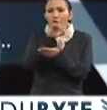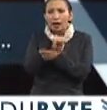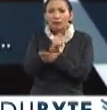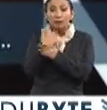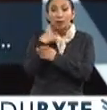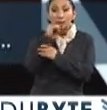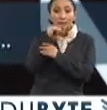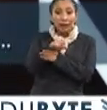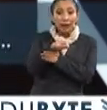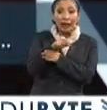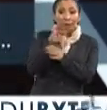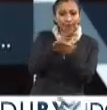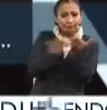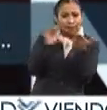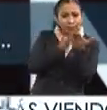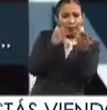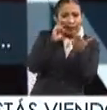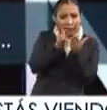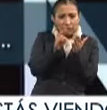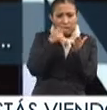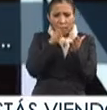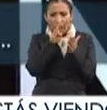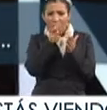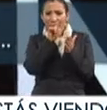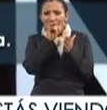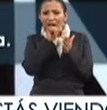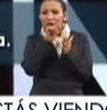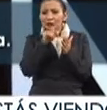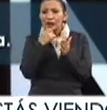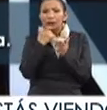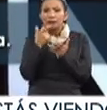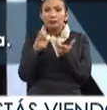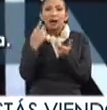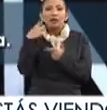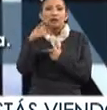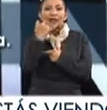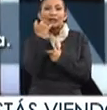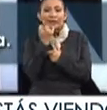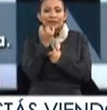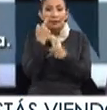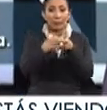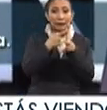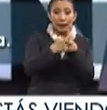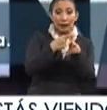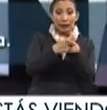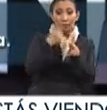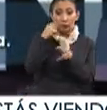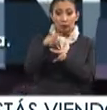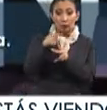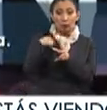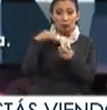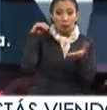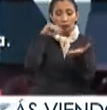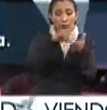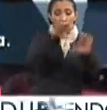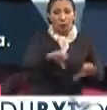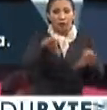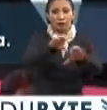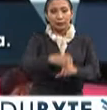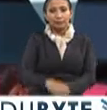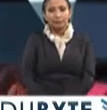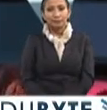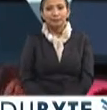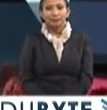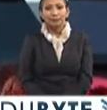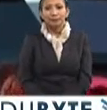Bernard Russell's lifelong quest to find an exact language between English and mathematics found its home inside of a